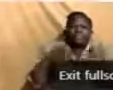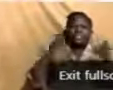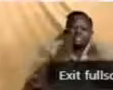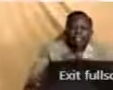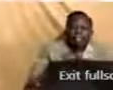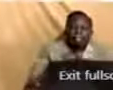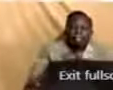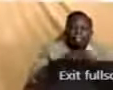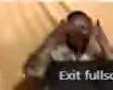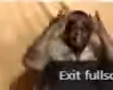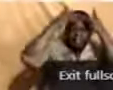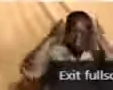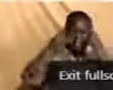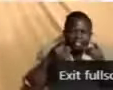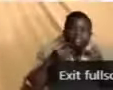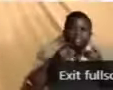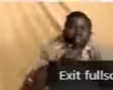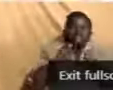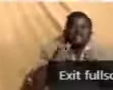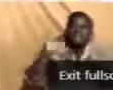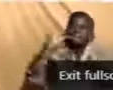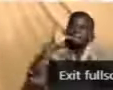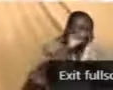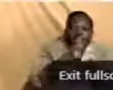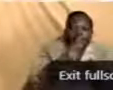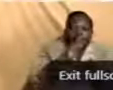up to a determination that messed up the president's plans.